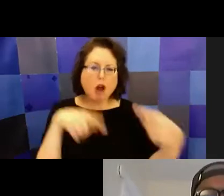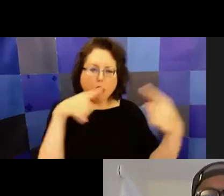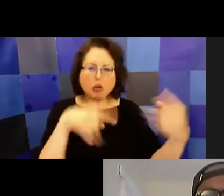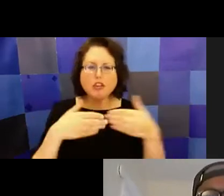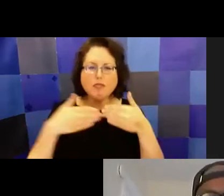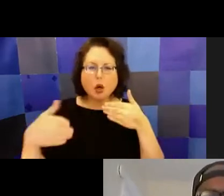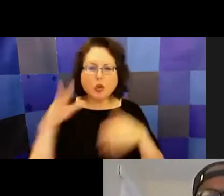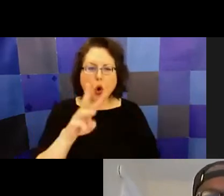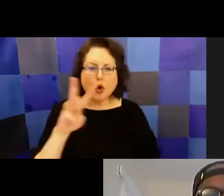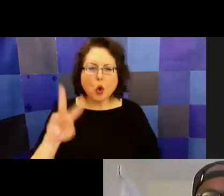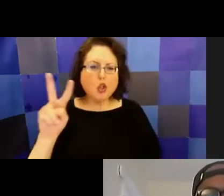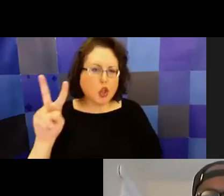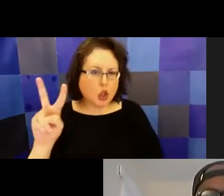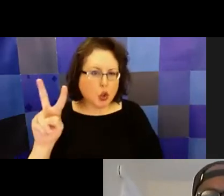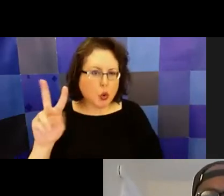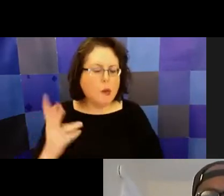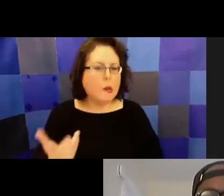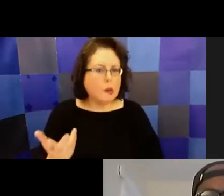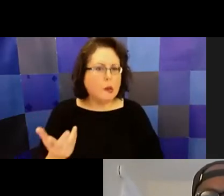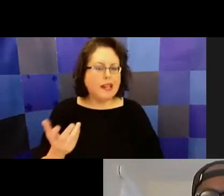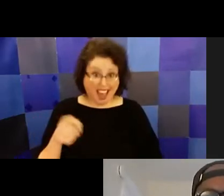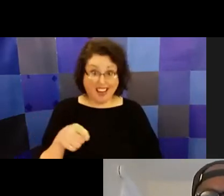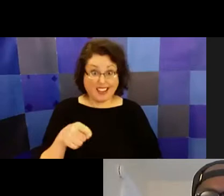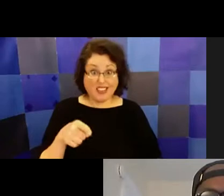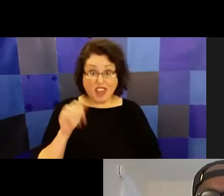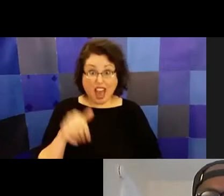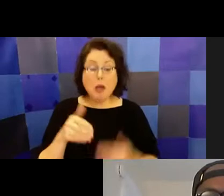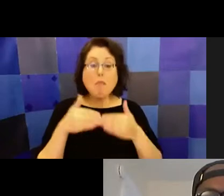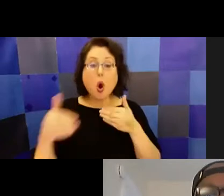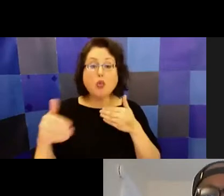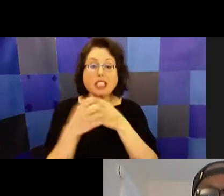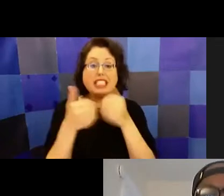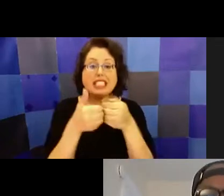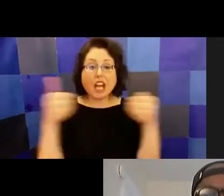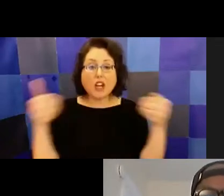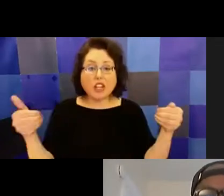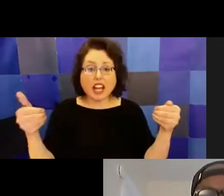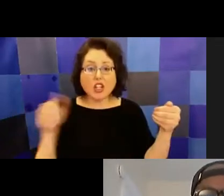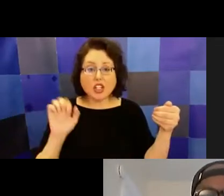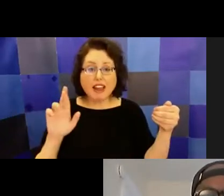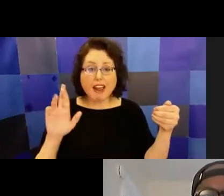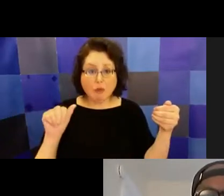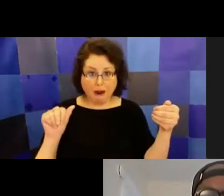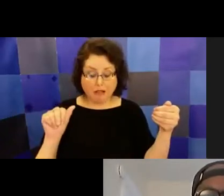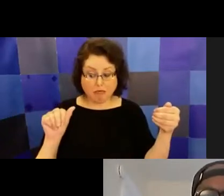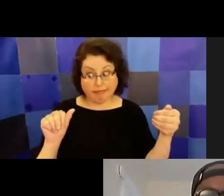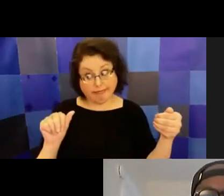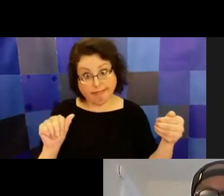years. And in the so-called post-segregation era, it remains the case today.